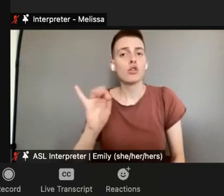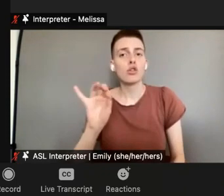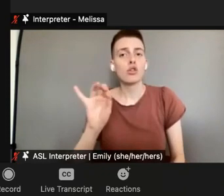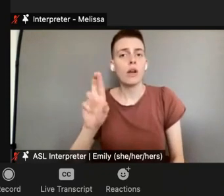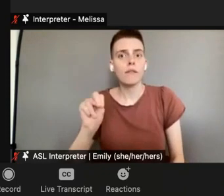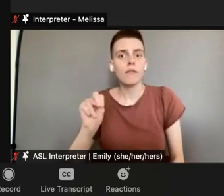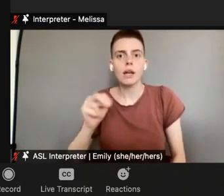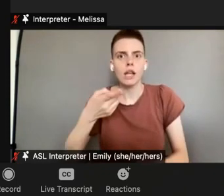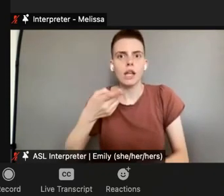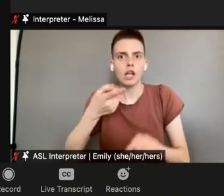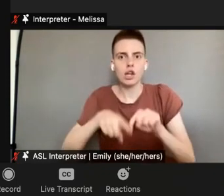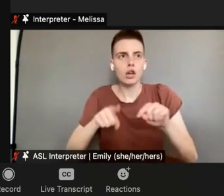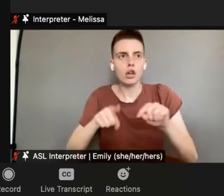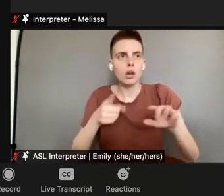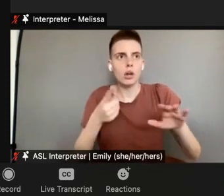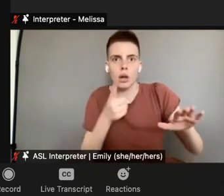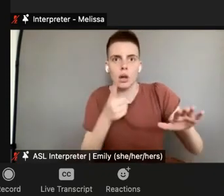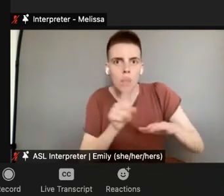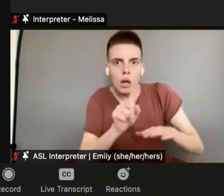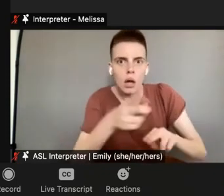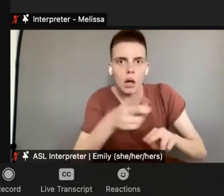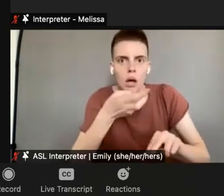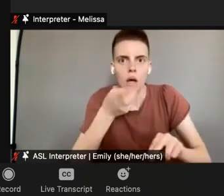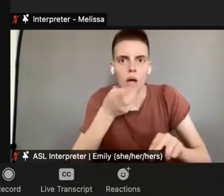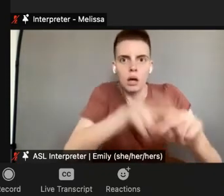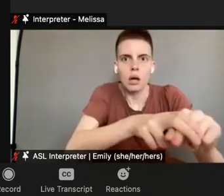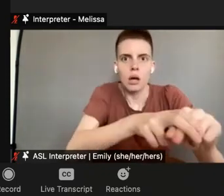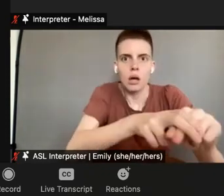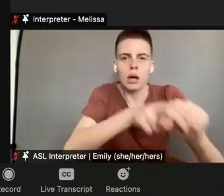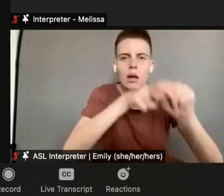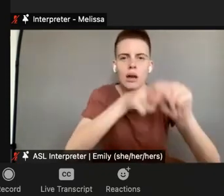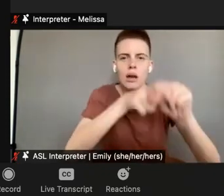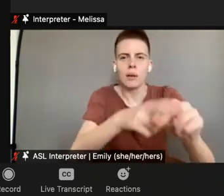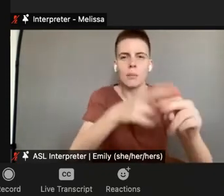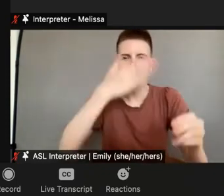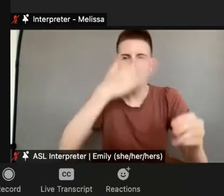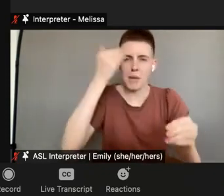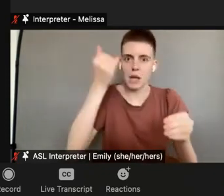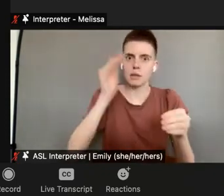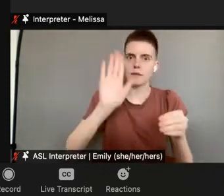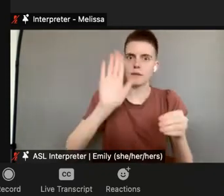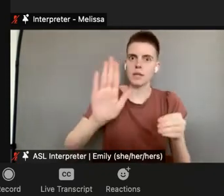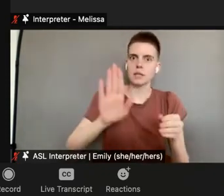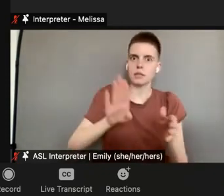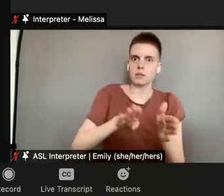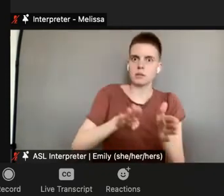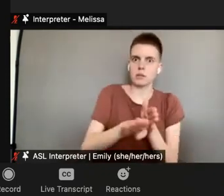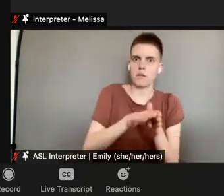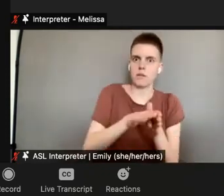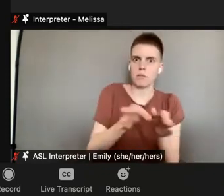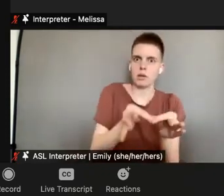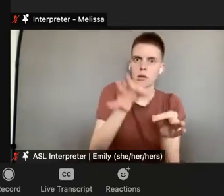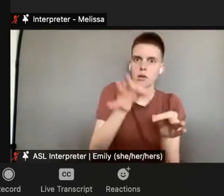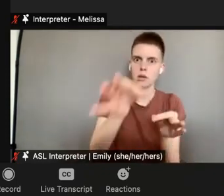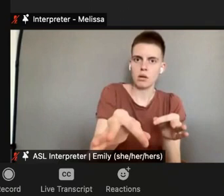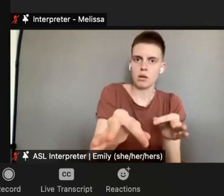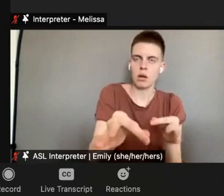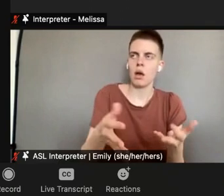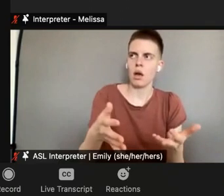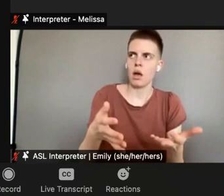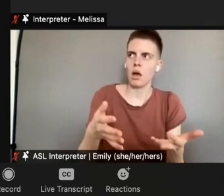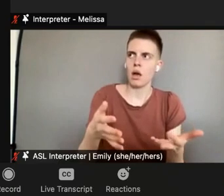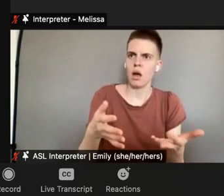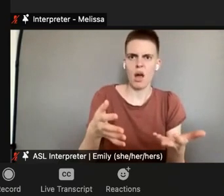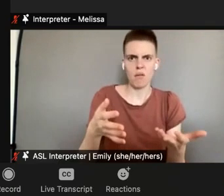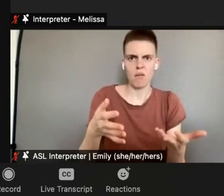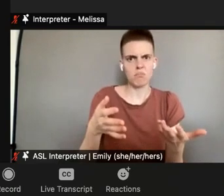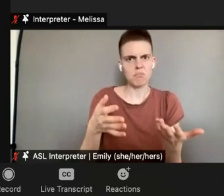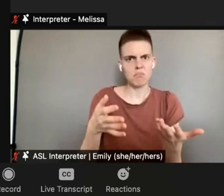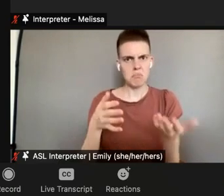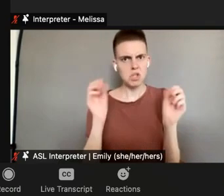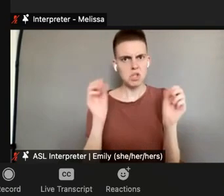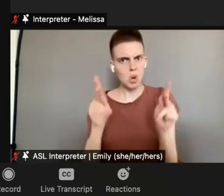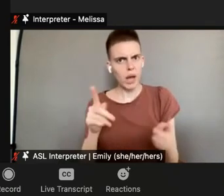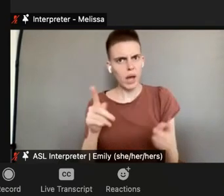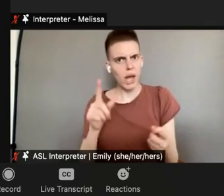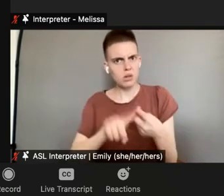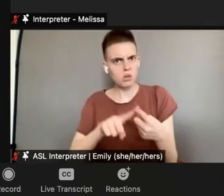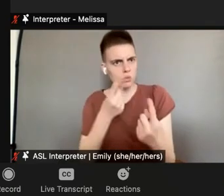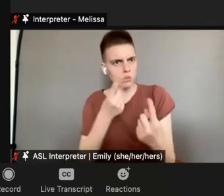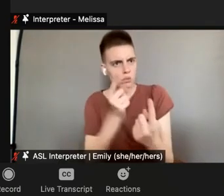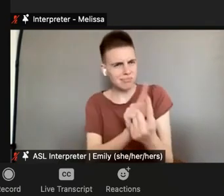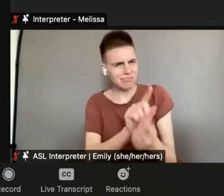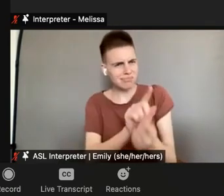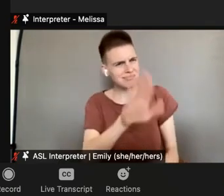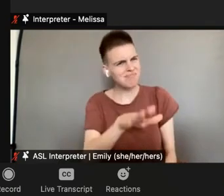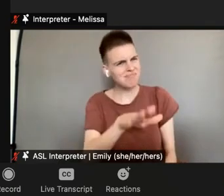enough because of latency, it would be perfectly acceptable to say, in my opinion, to say to him, you know what, Griffin, that